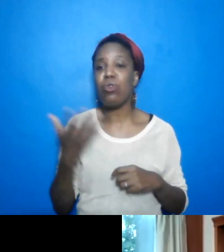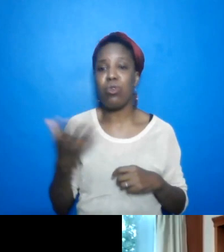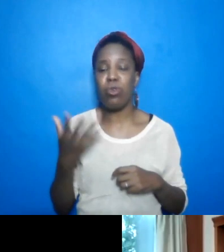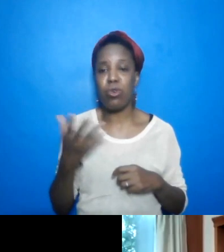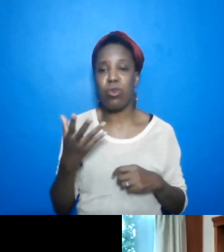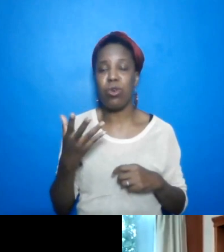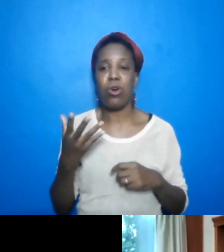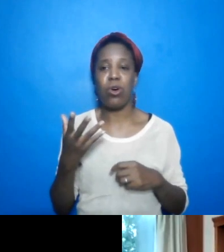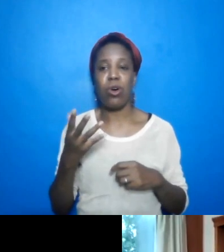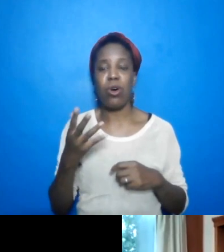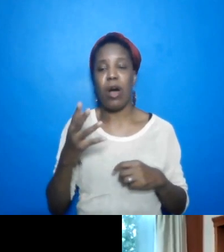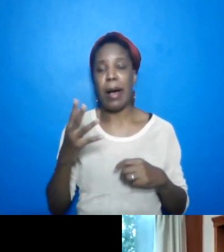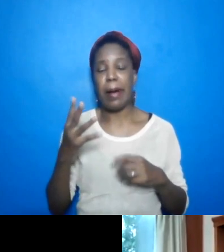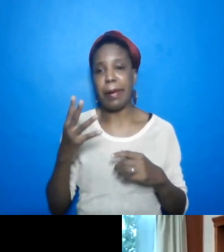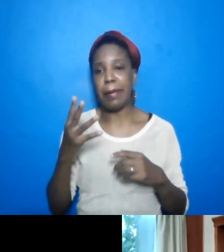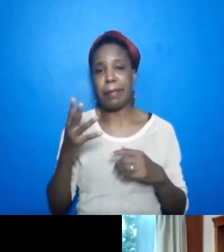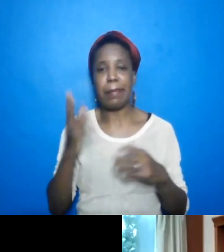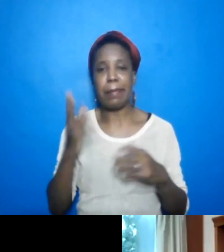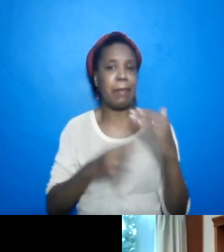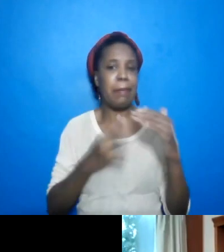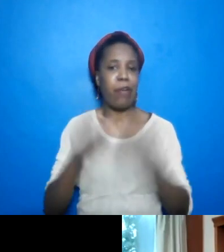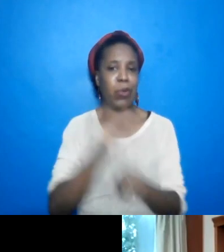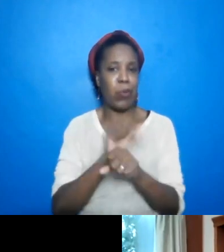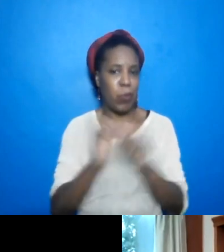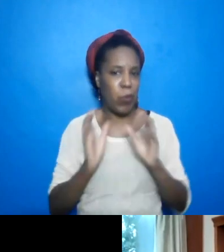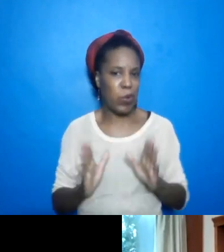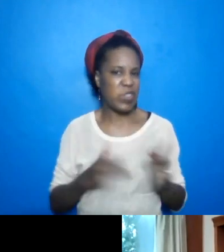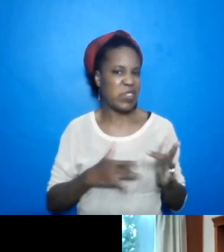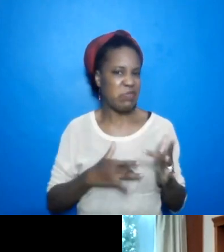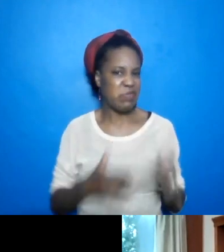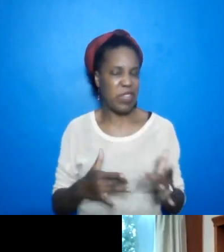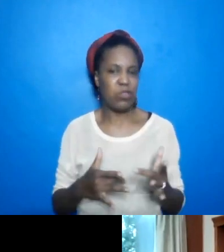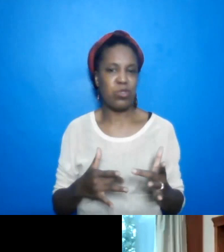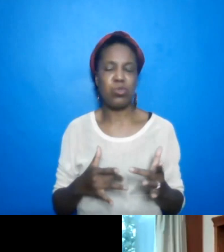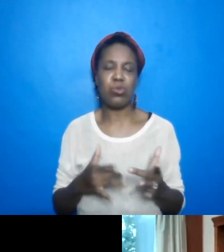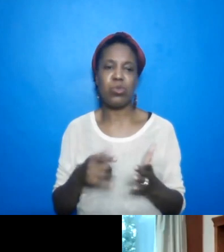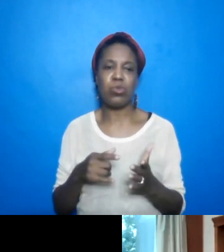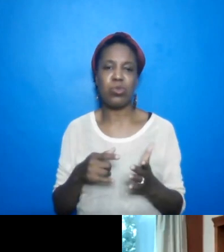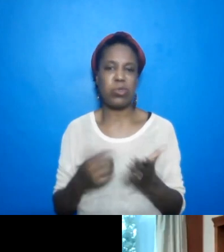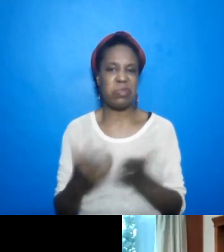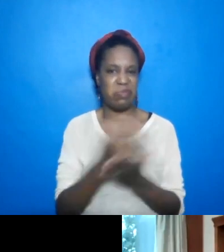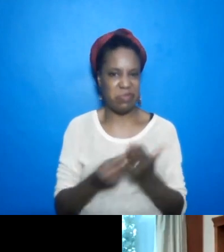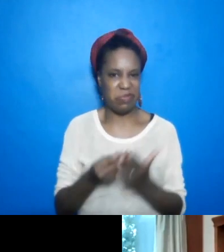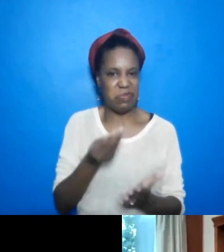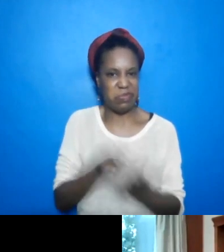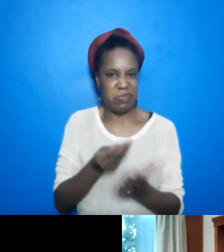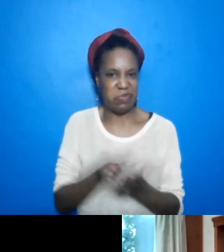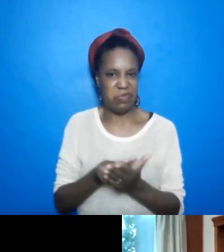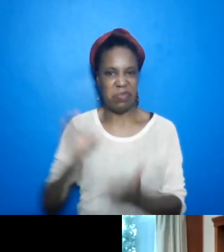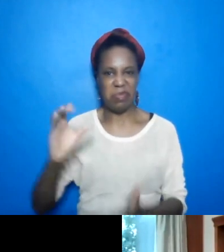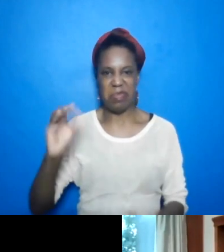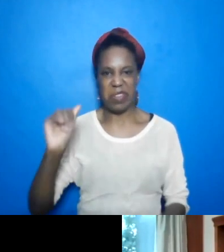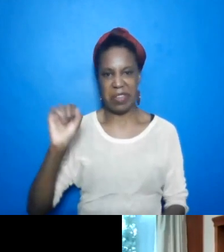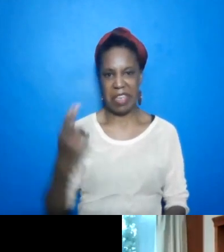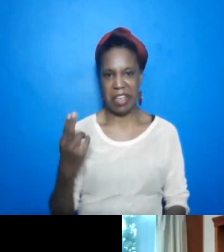workers, because they always get paid in cash on certain days, and they would get robbed walking home